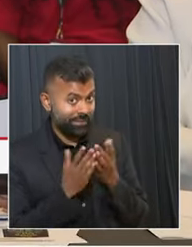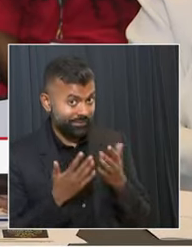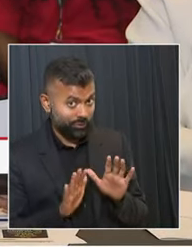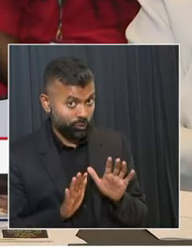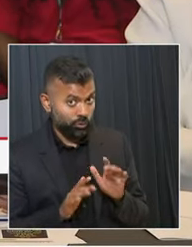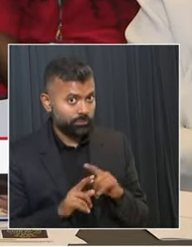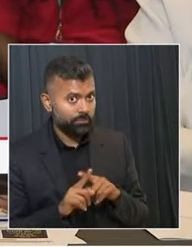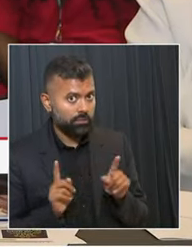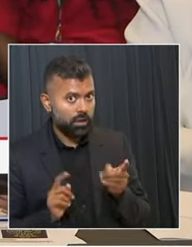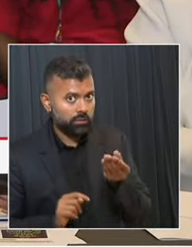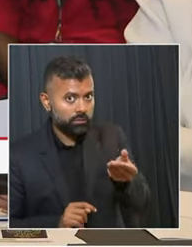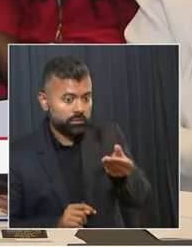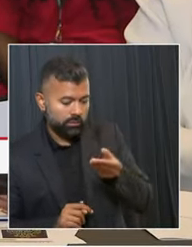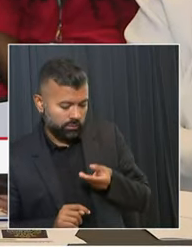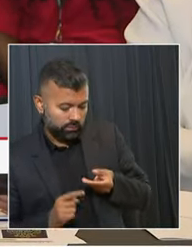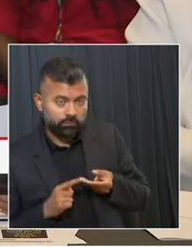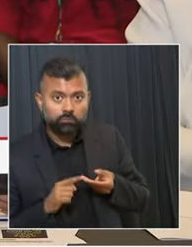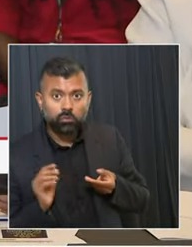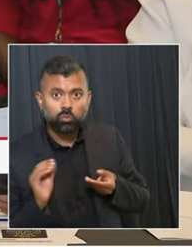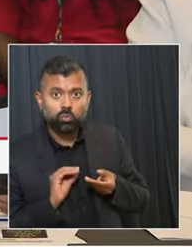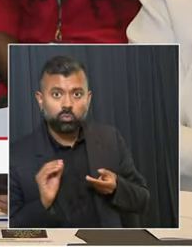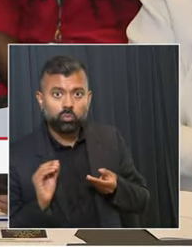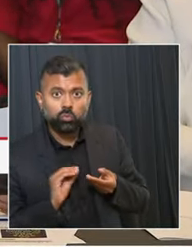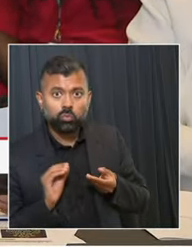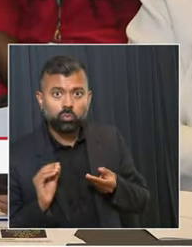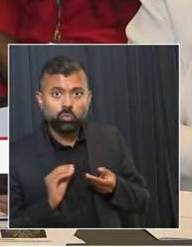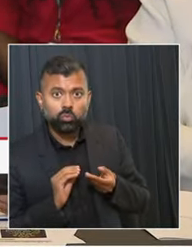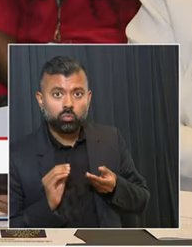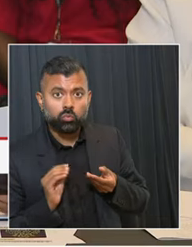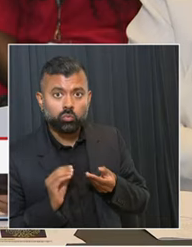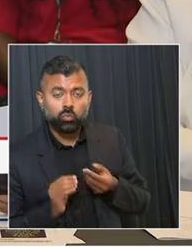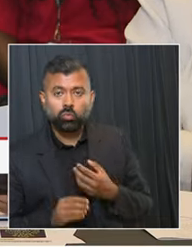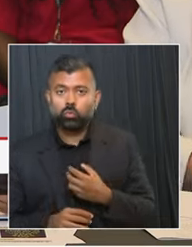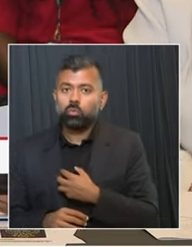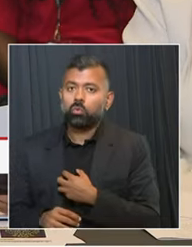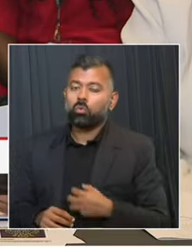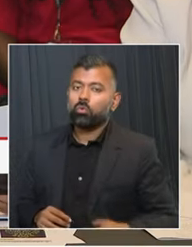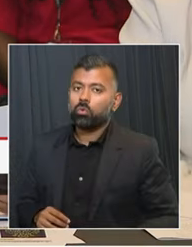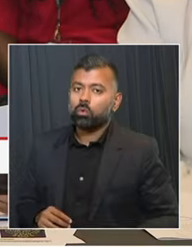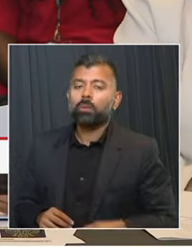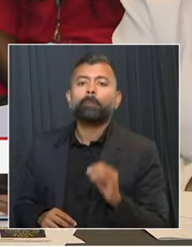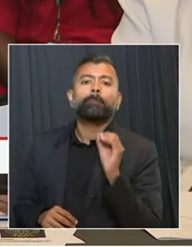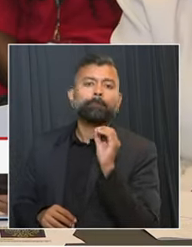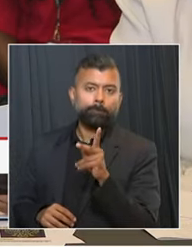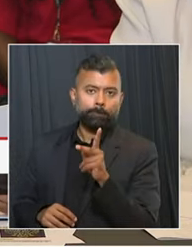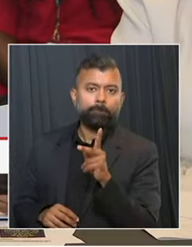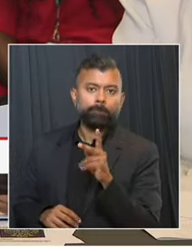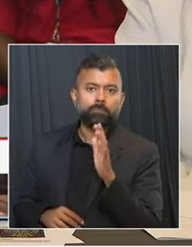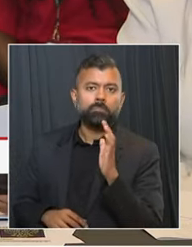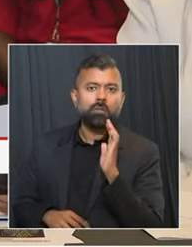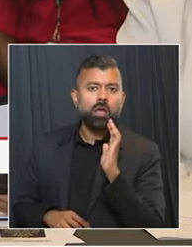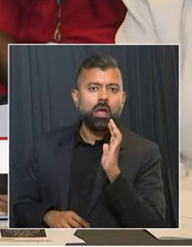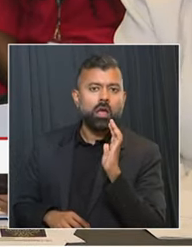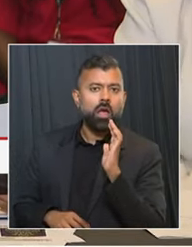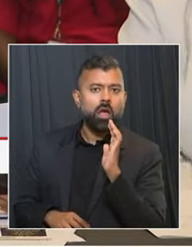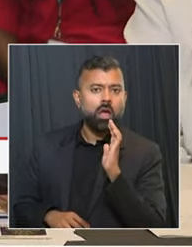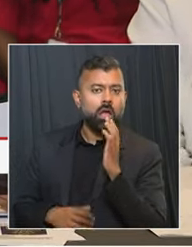the stadium, we estimate 14,000 construction jobs, 2,000 permanent jobs,